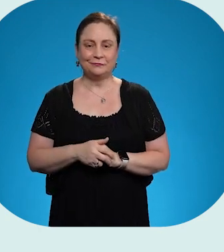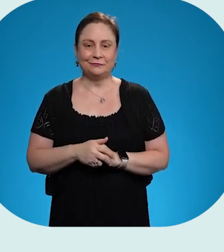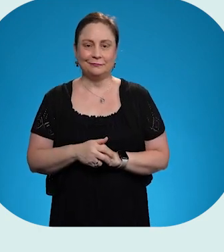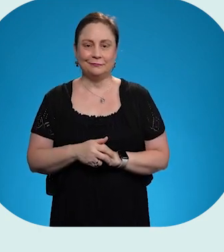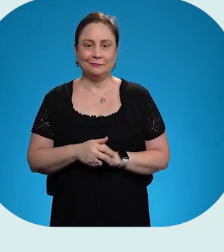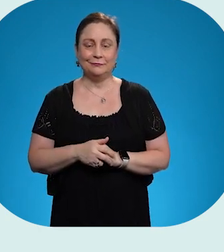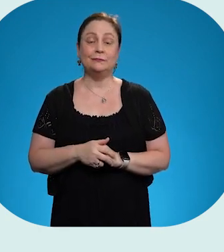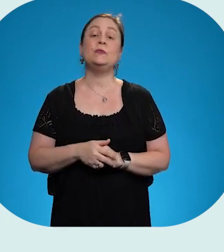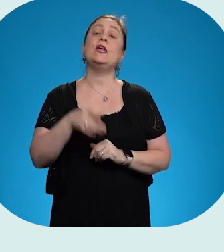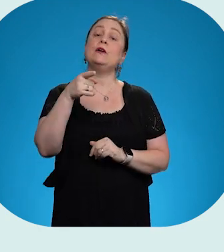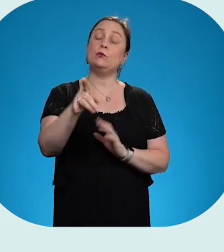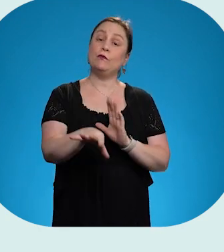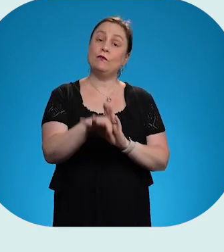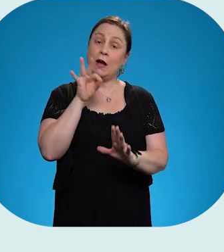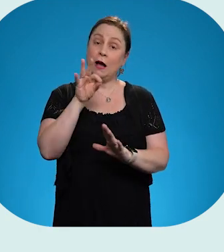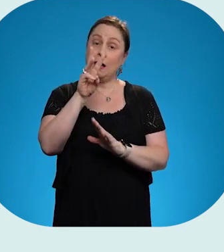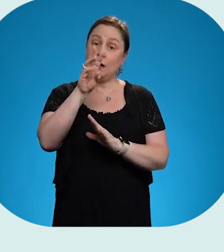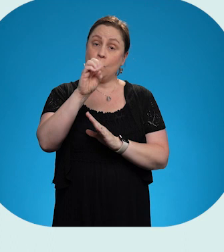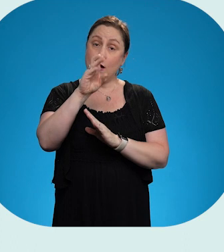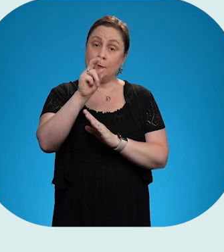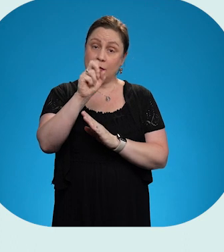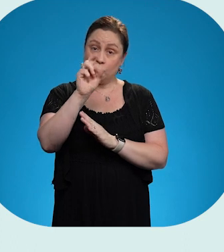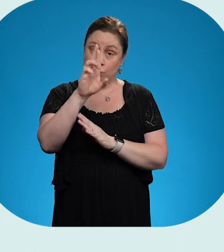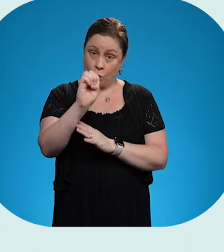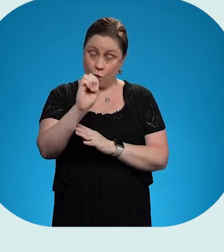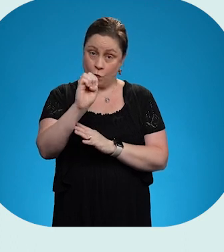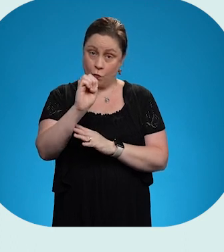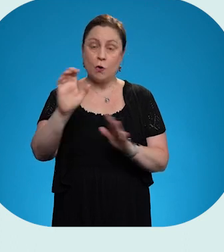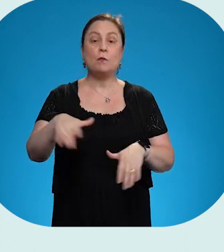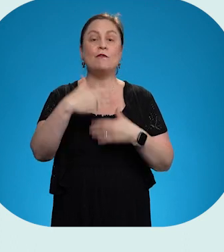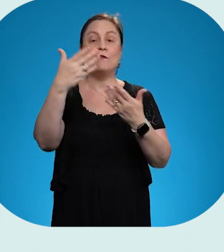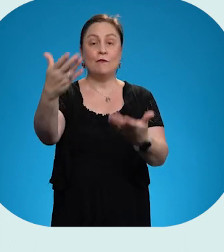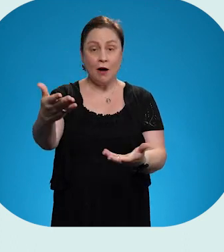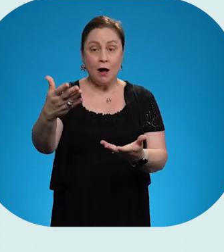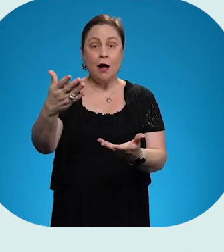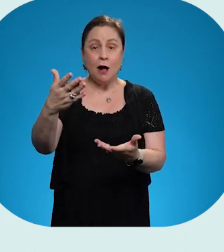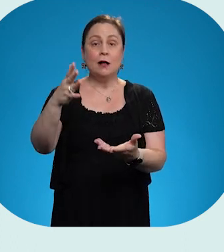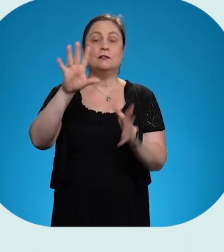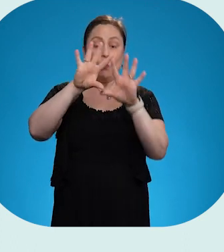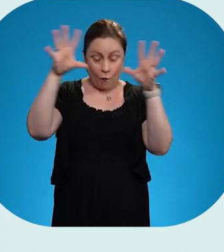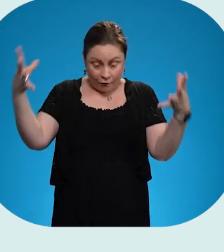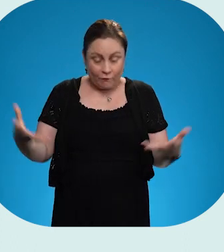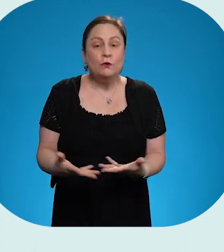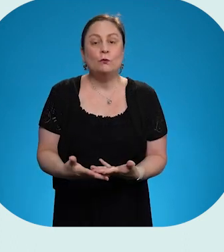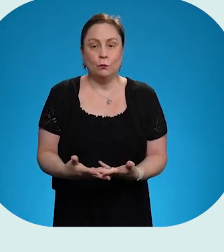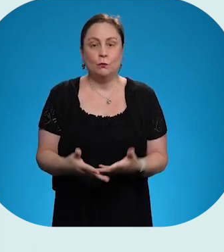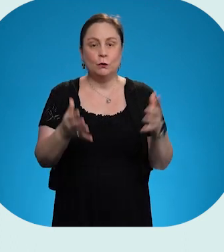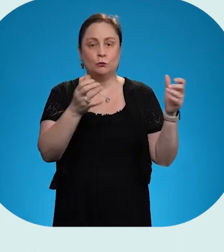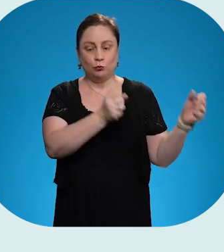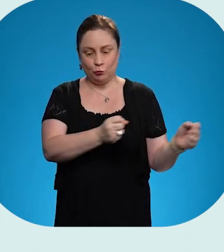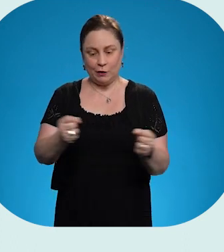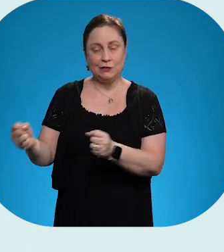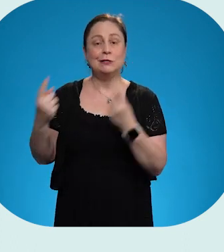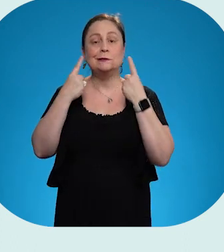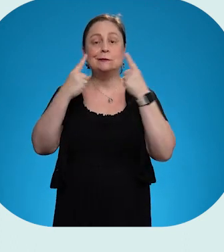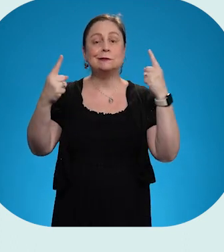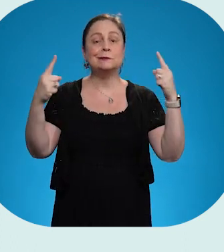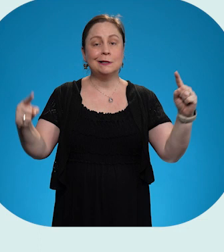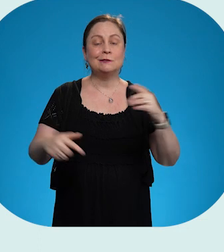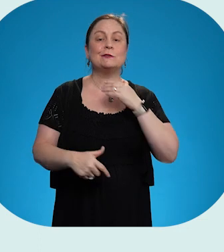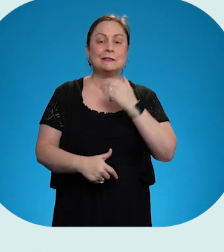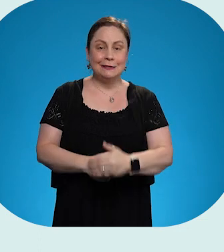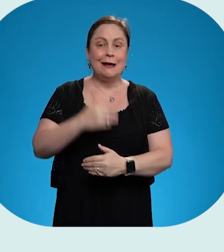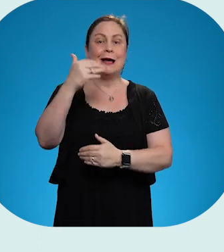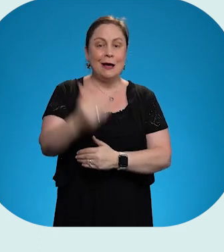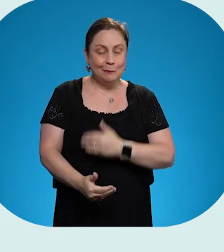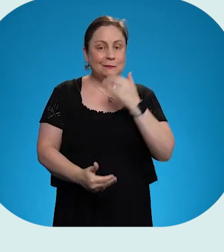life. Next, you'll find a webinar that provides an overview of strategies and successful